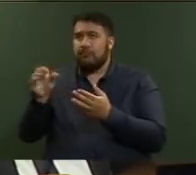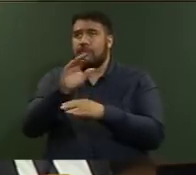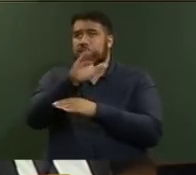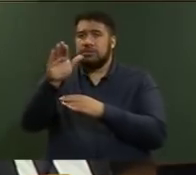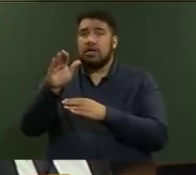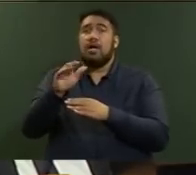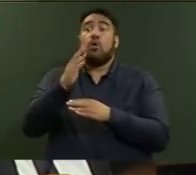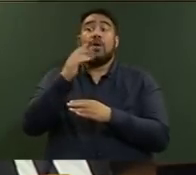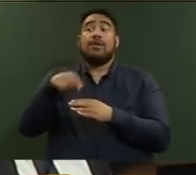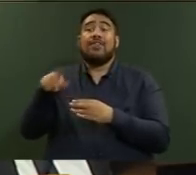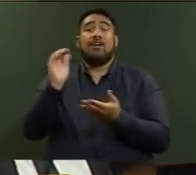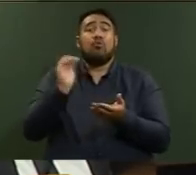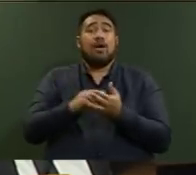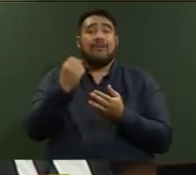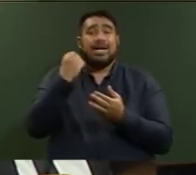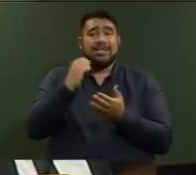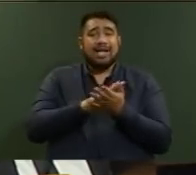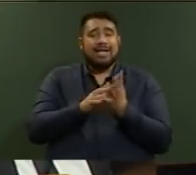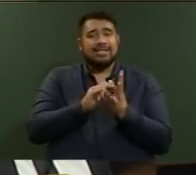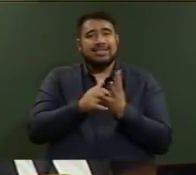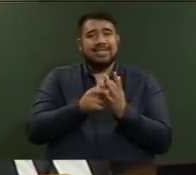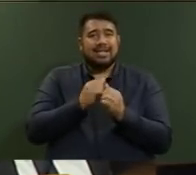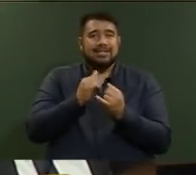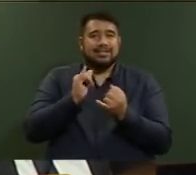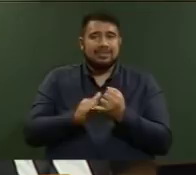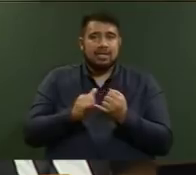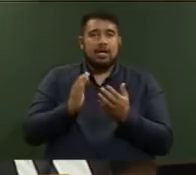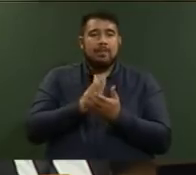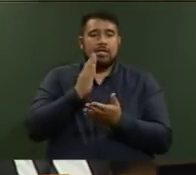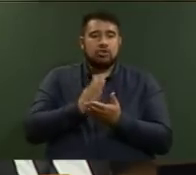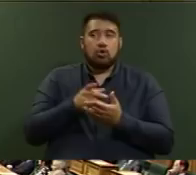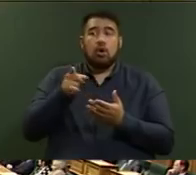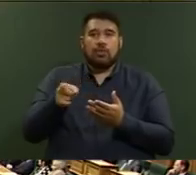down to Hastings as part of their employment contract, they will not be poisoned by the water?